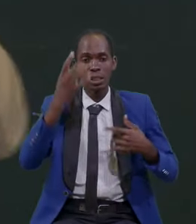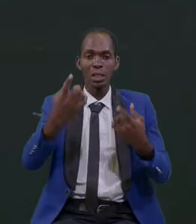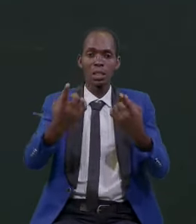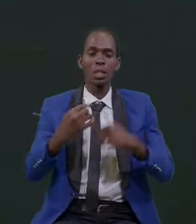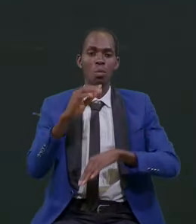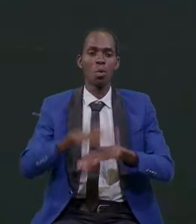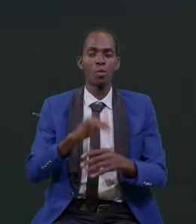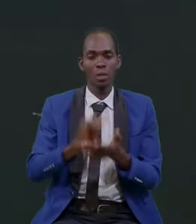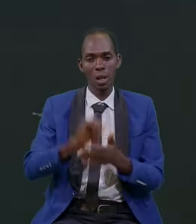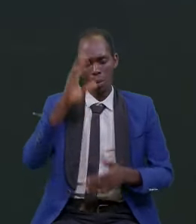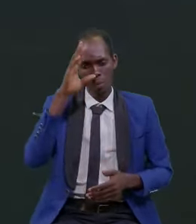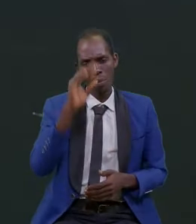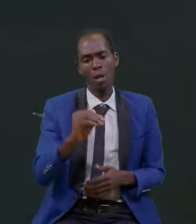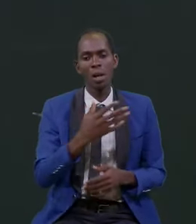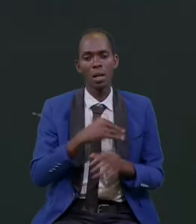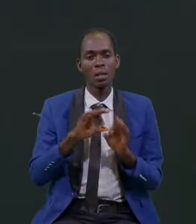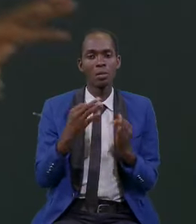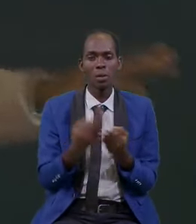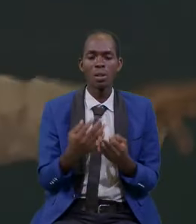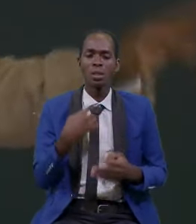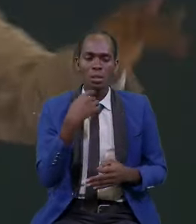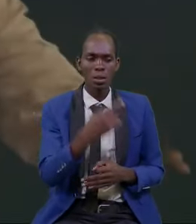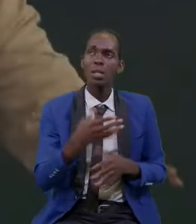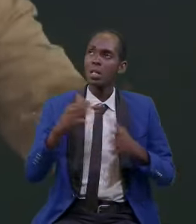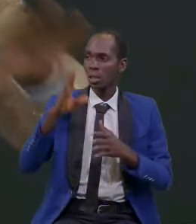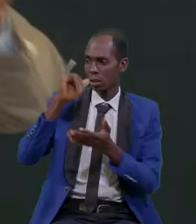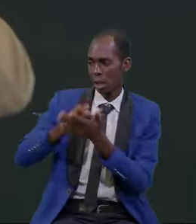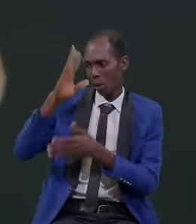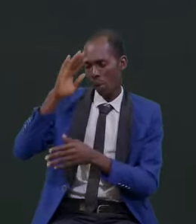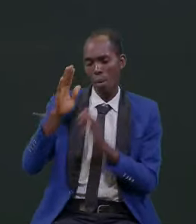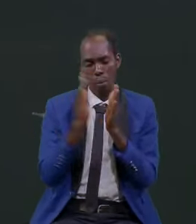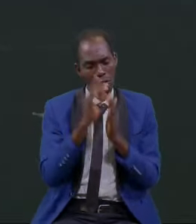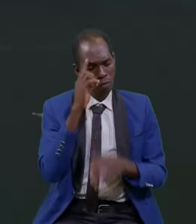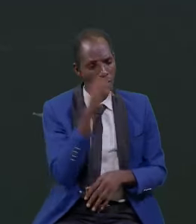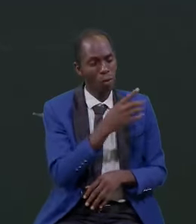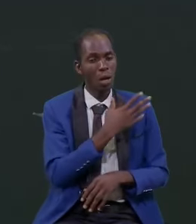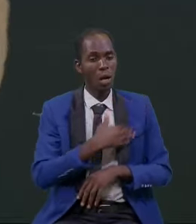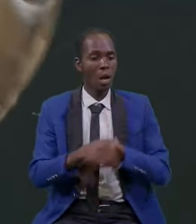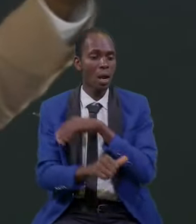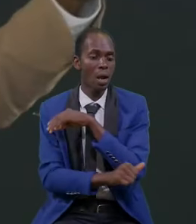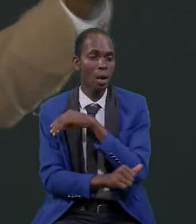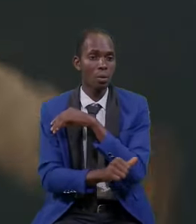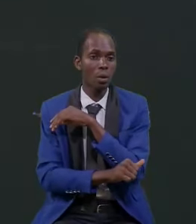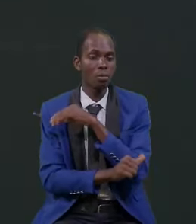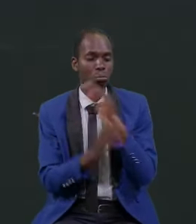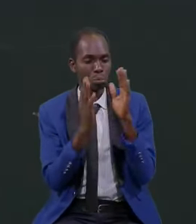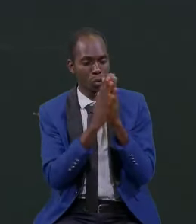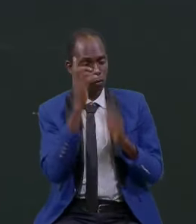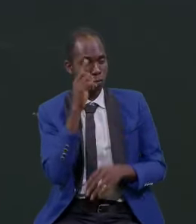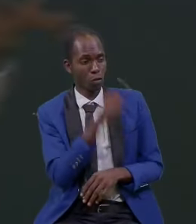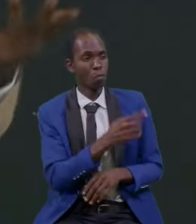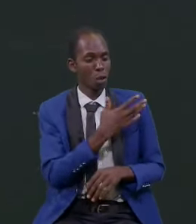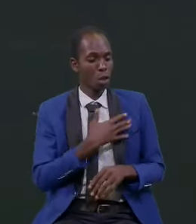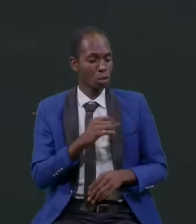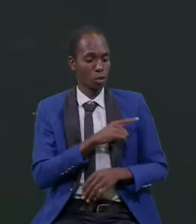pray for you, and the Lord will heal you. And Abraham paid for him, and the Lord healed him